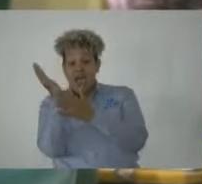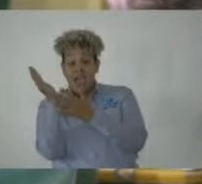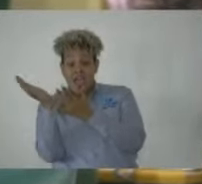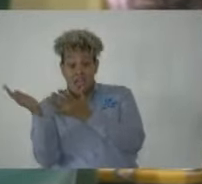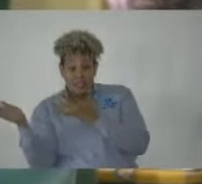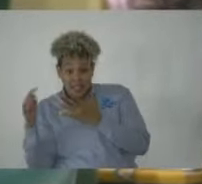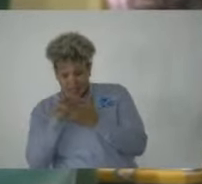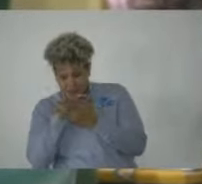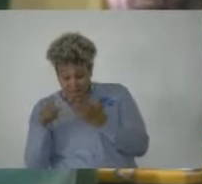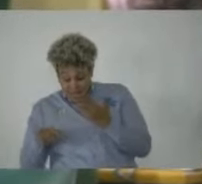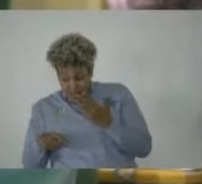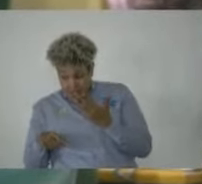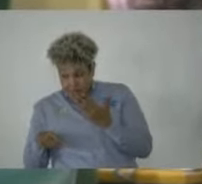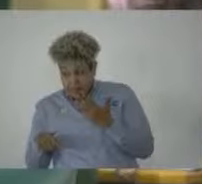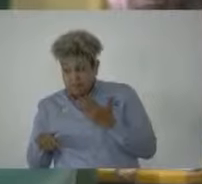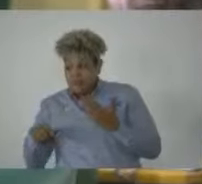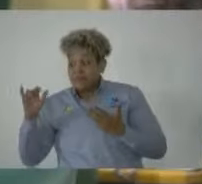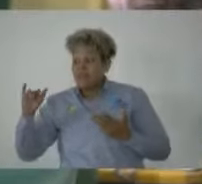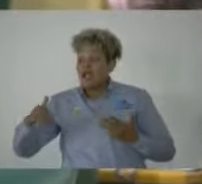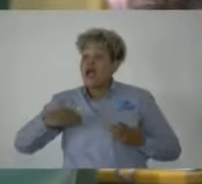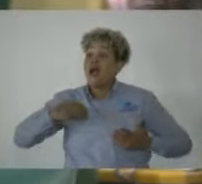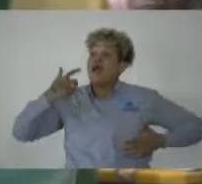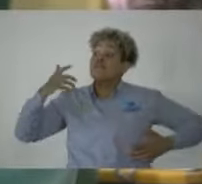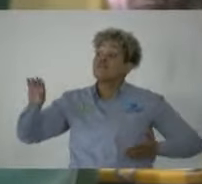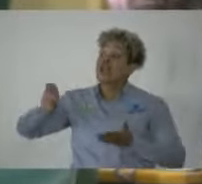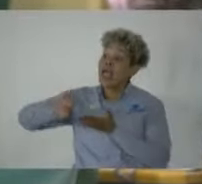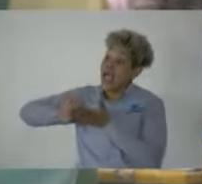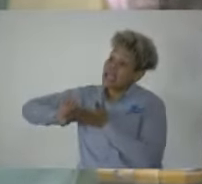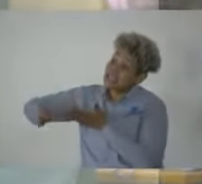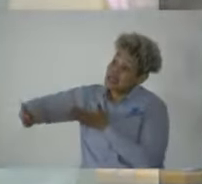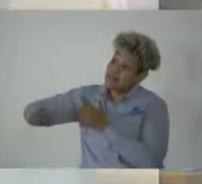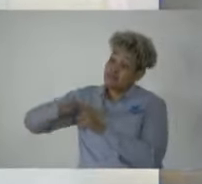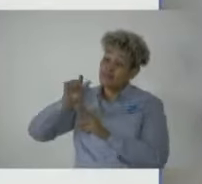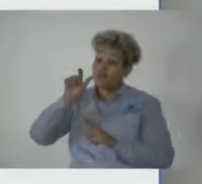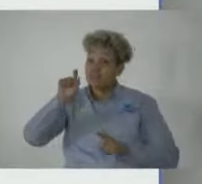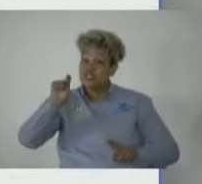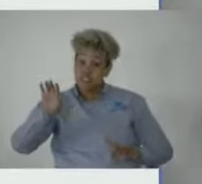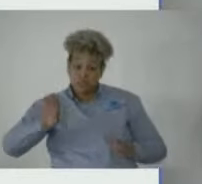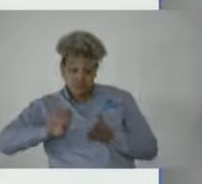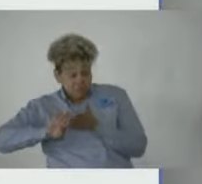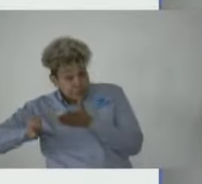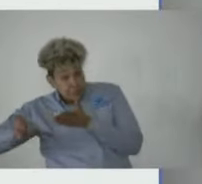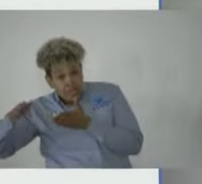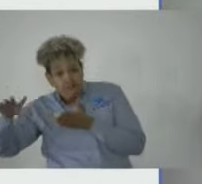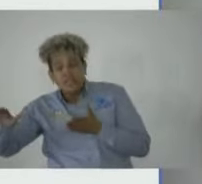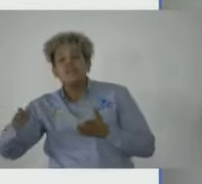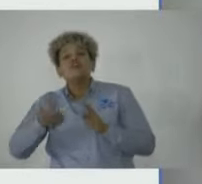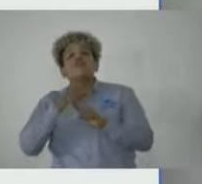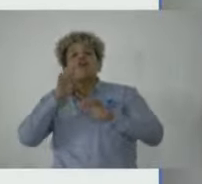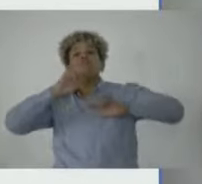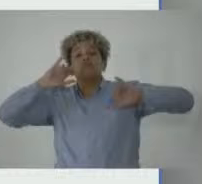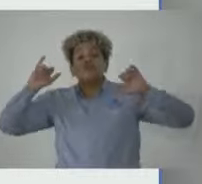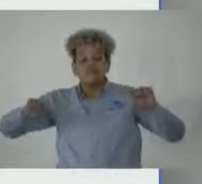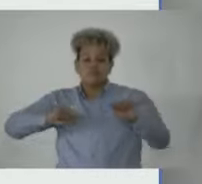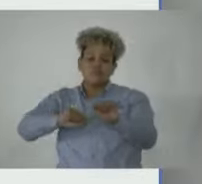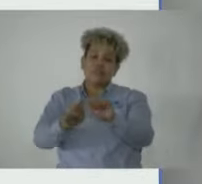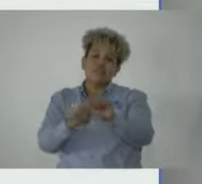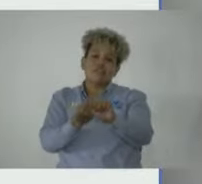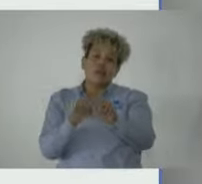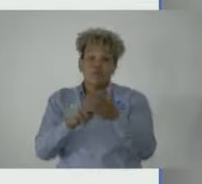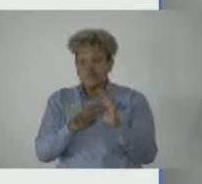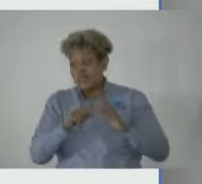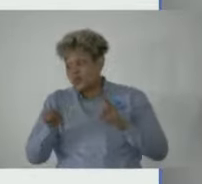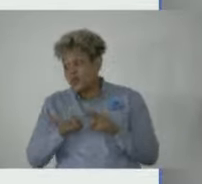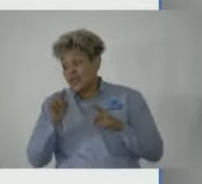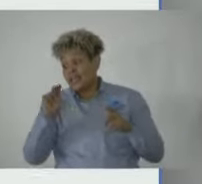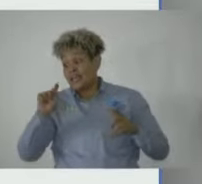Madam Speaker, that have been exempted from GCT from the very beginning, meaning even when